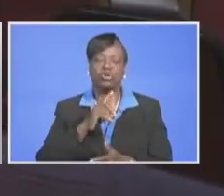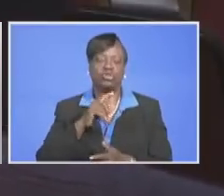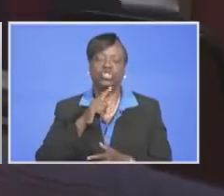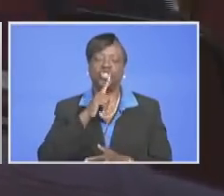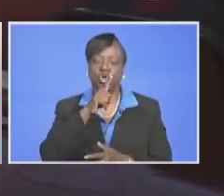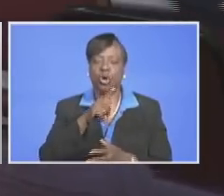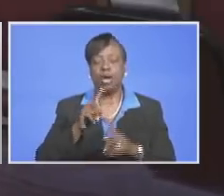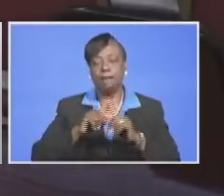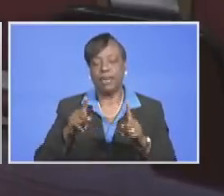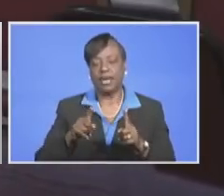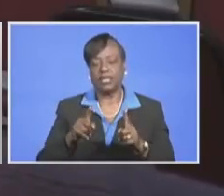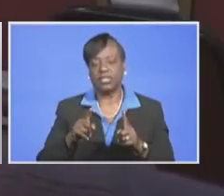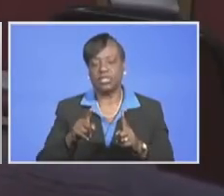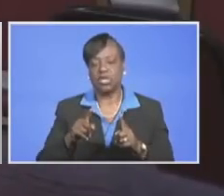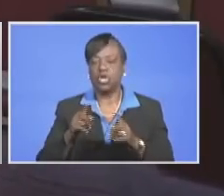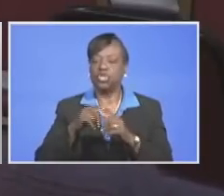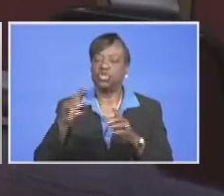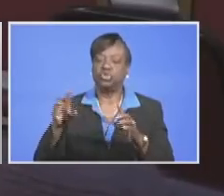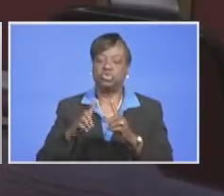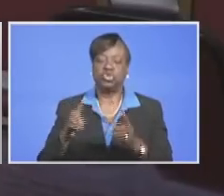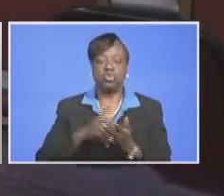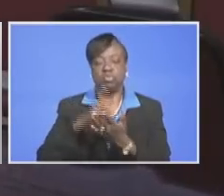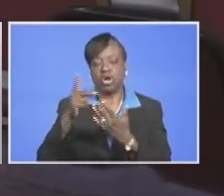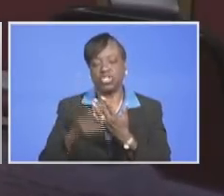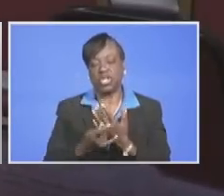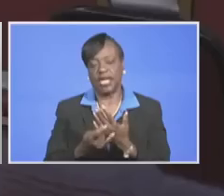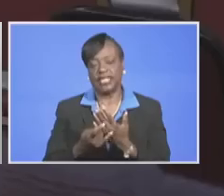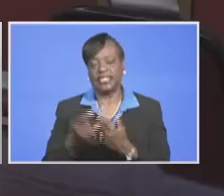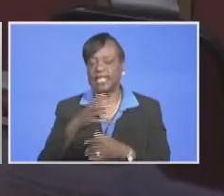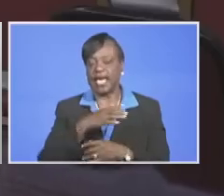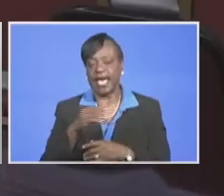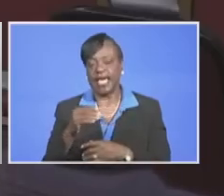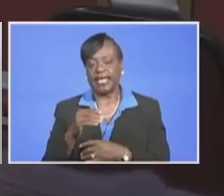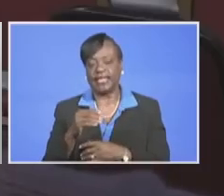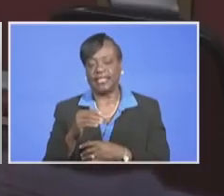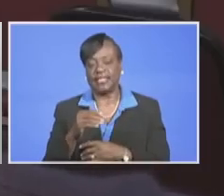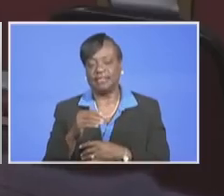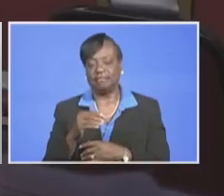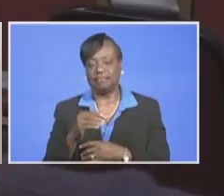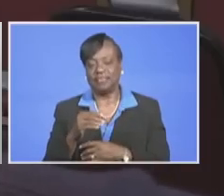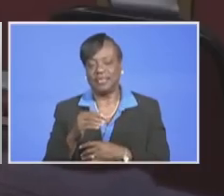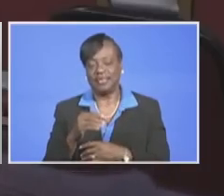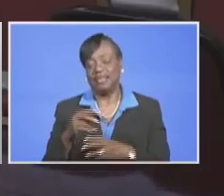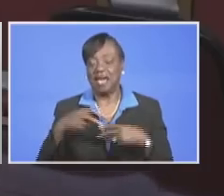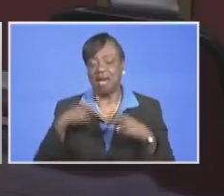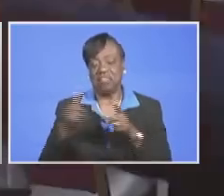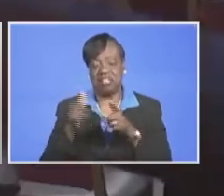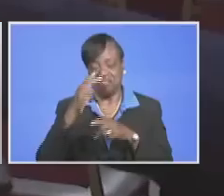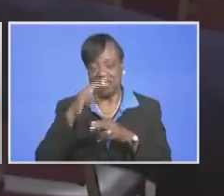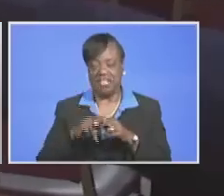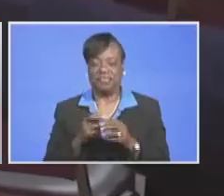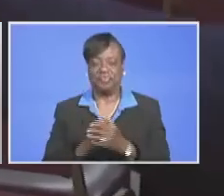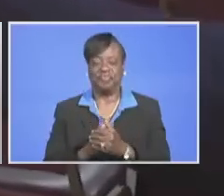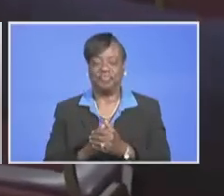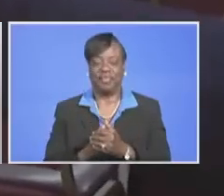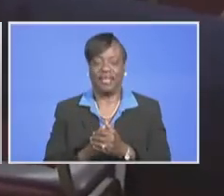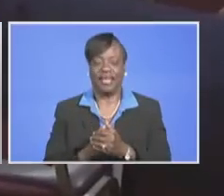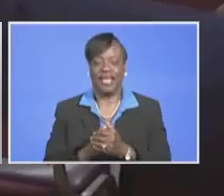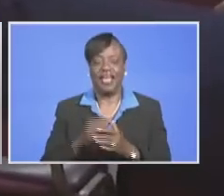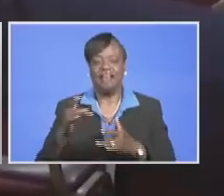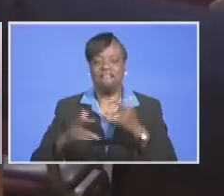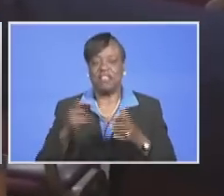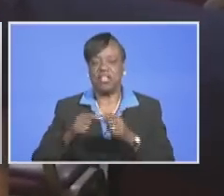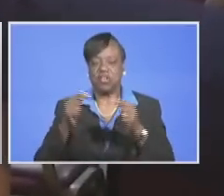probably just to do projects on and maybe mess around with a little bit. It felt great to